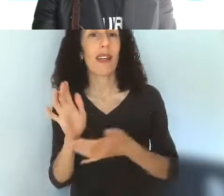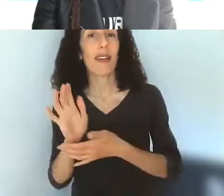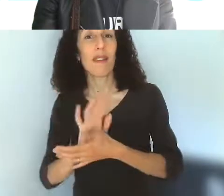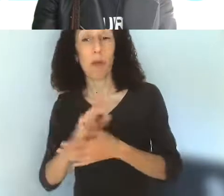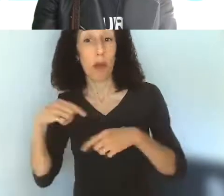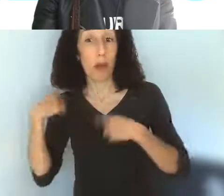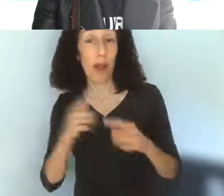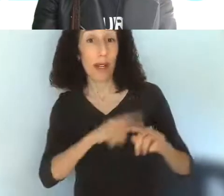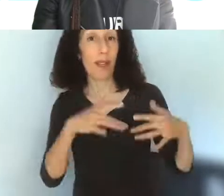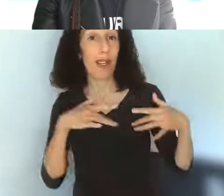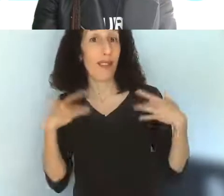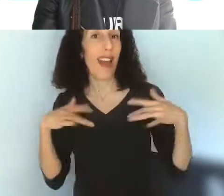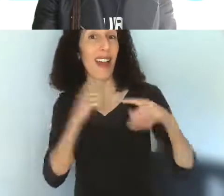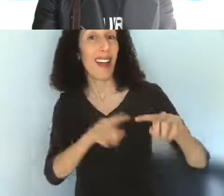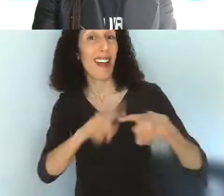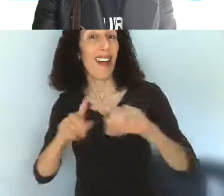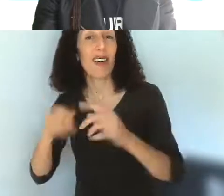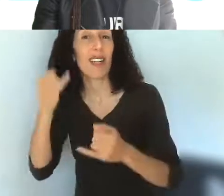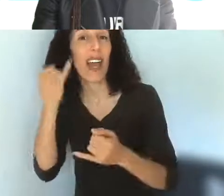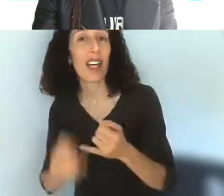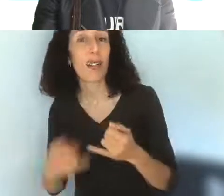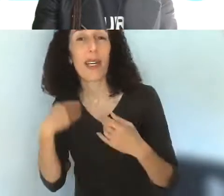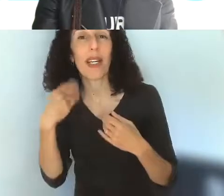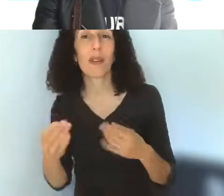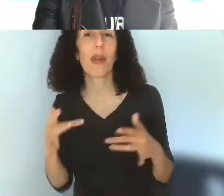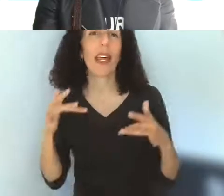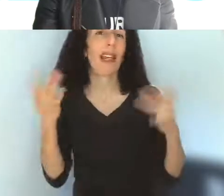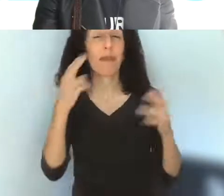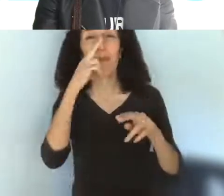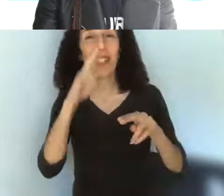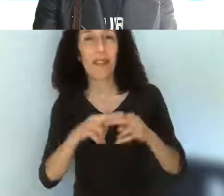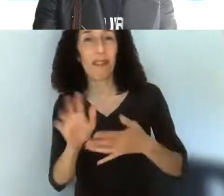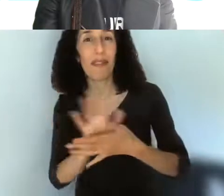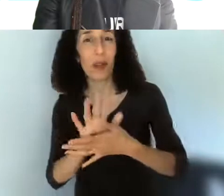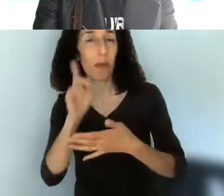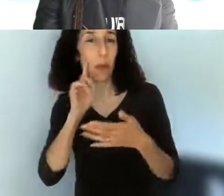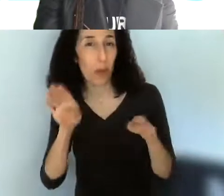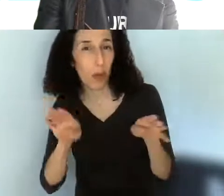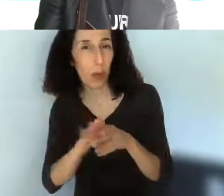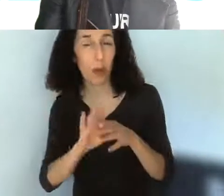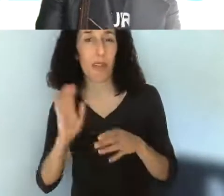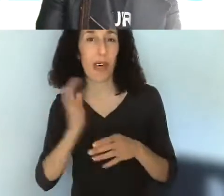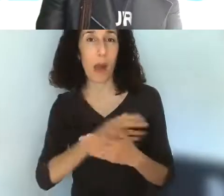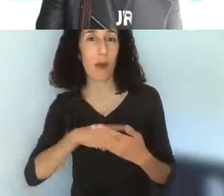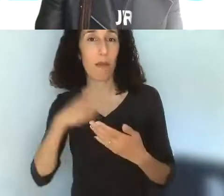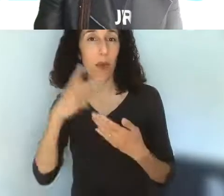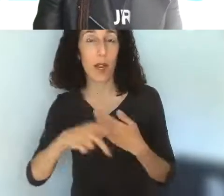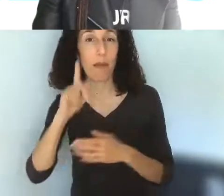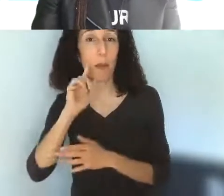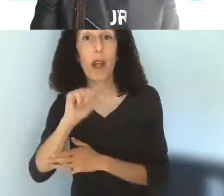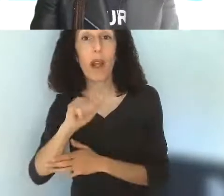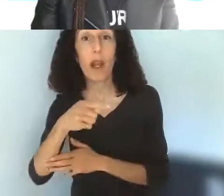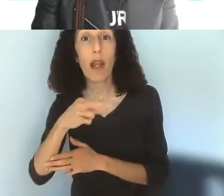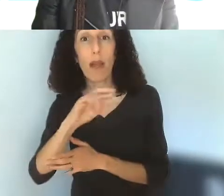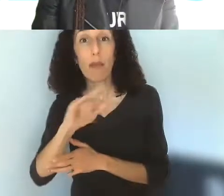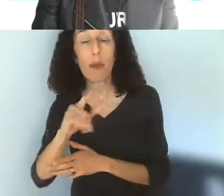note, if you will, with a film called Give Me Liberty. So we have a lot packed into the month of April,